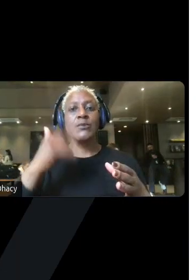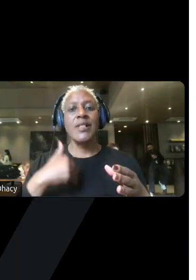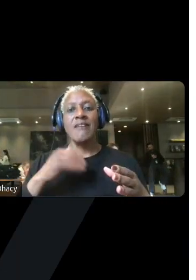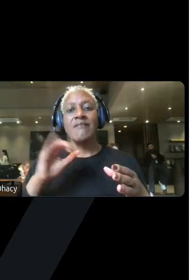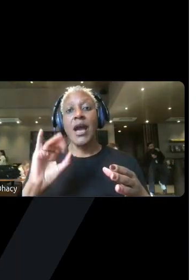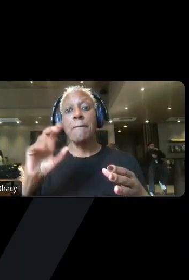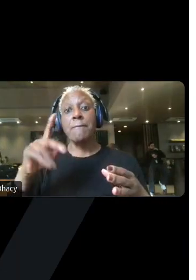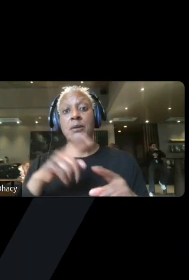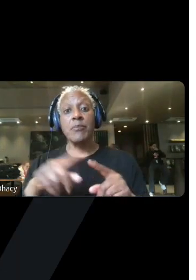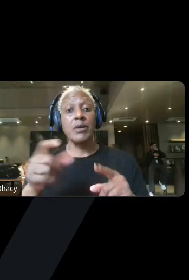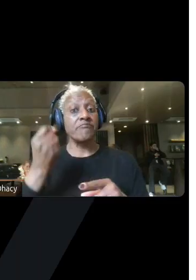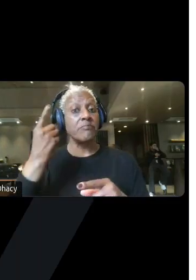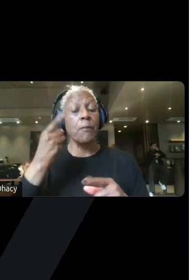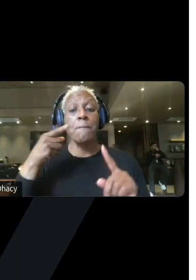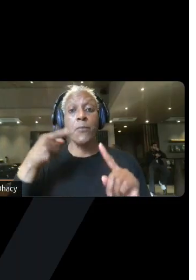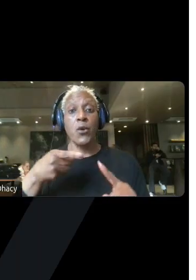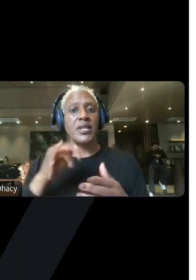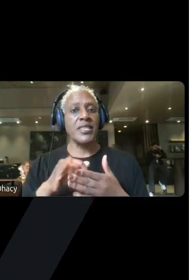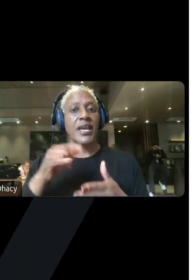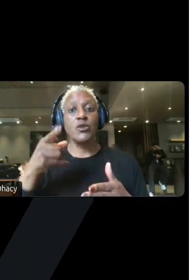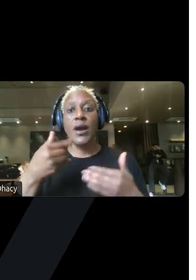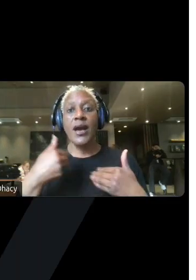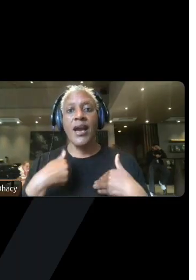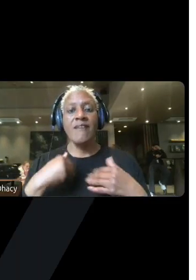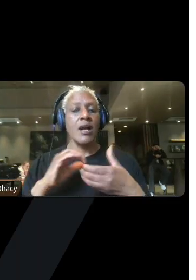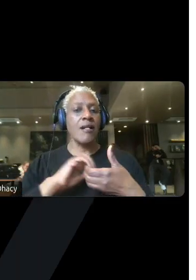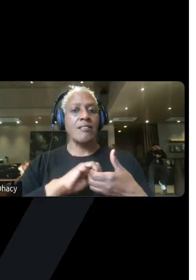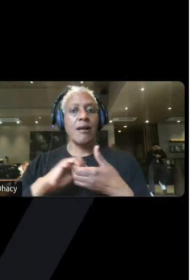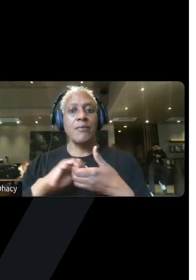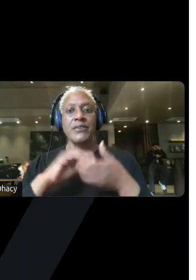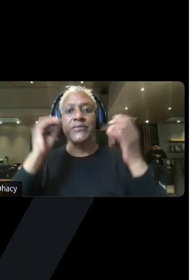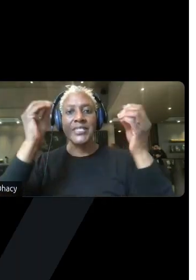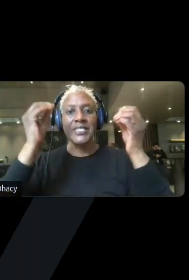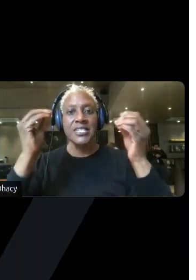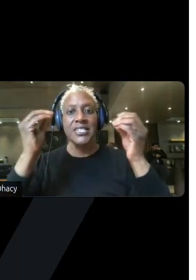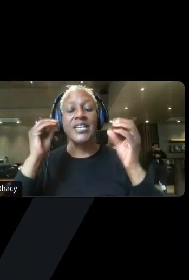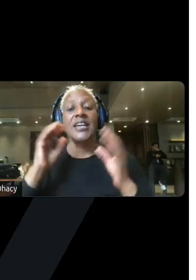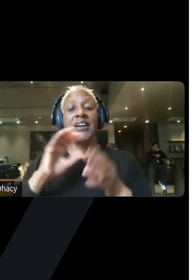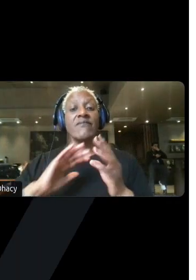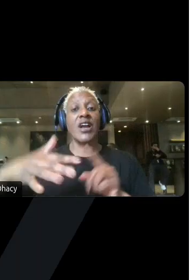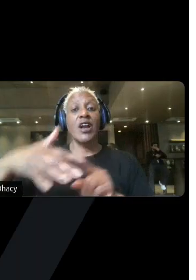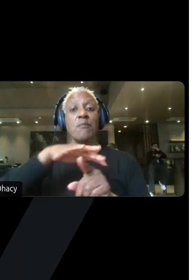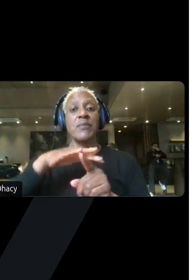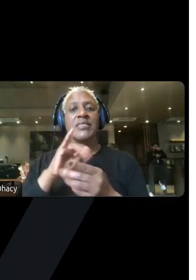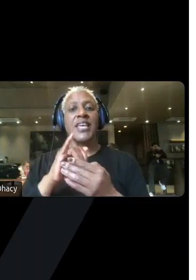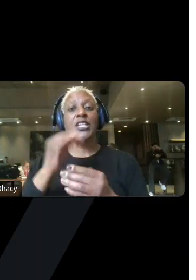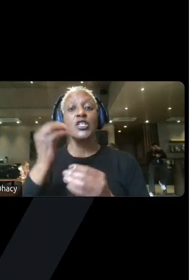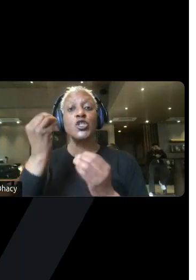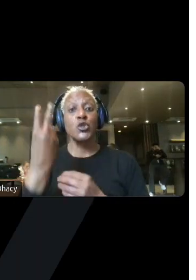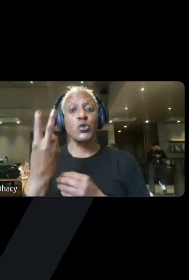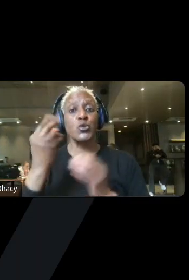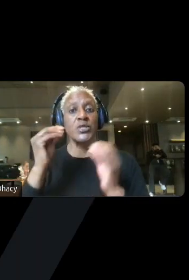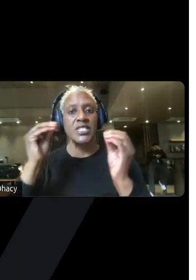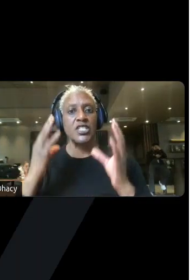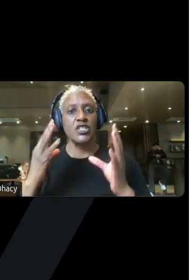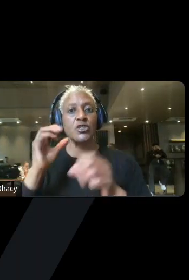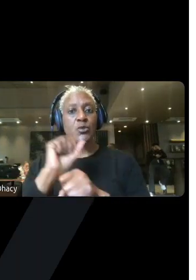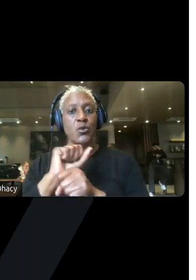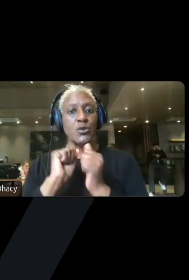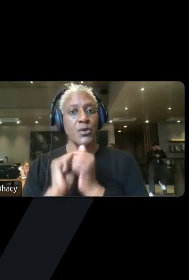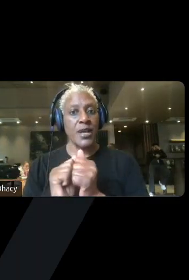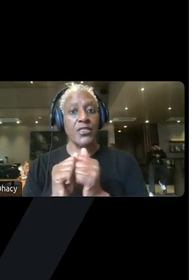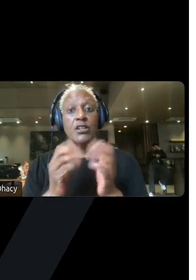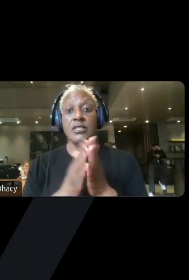collaborative teaching environment where two teachers hold instruction of the class, a general education teacher and a